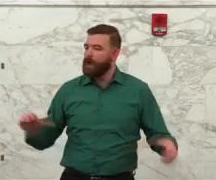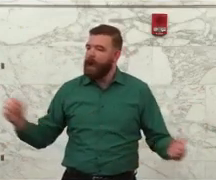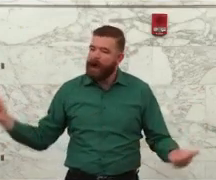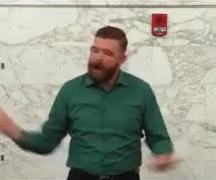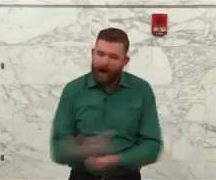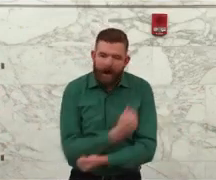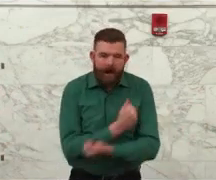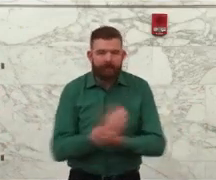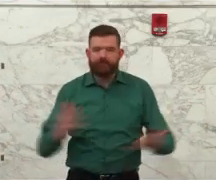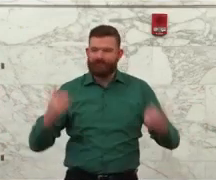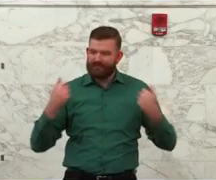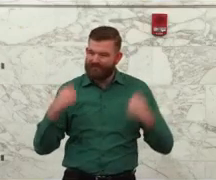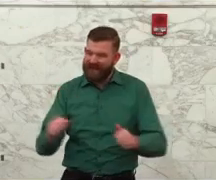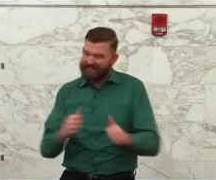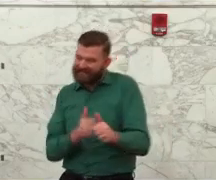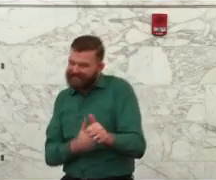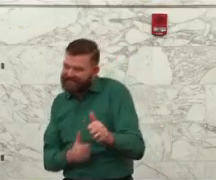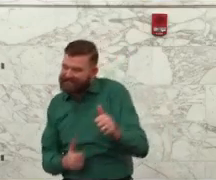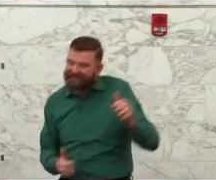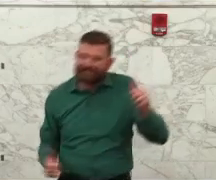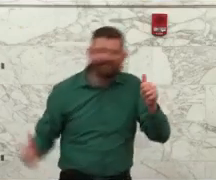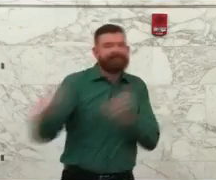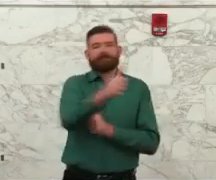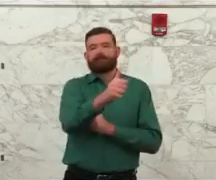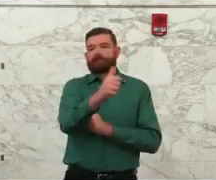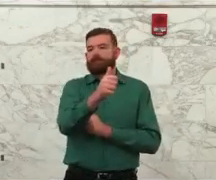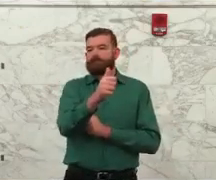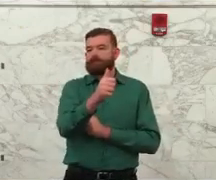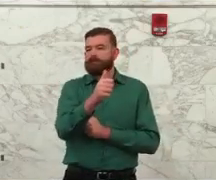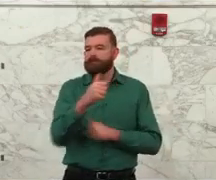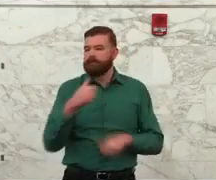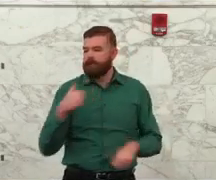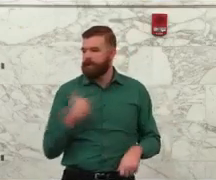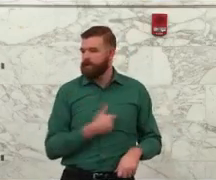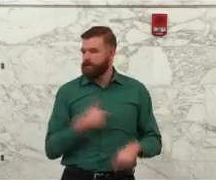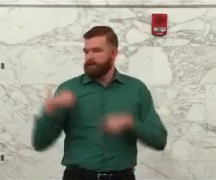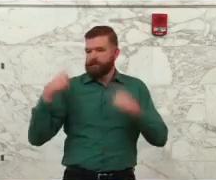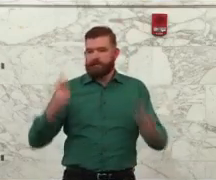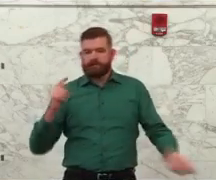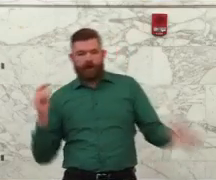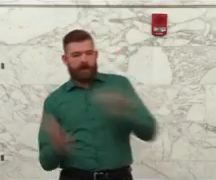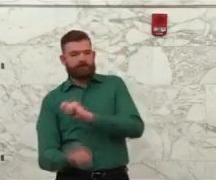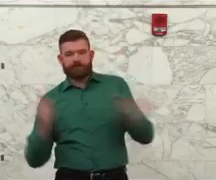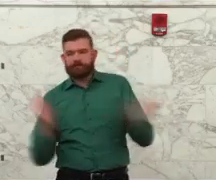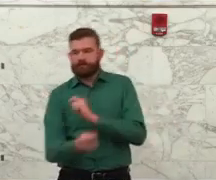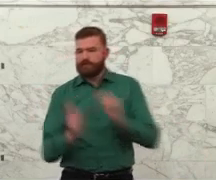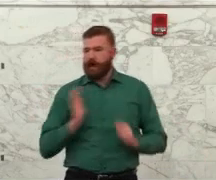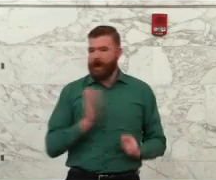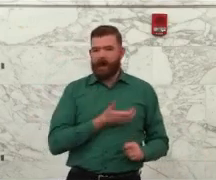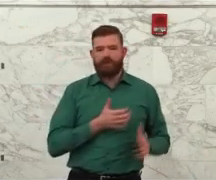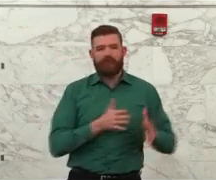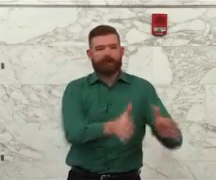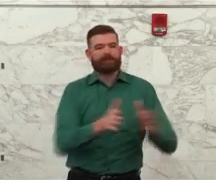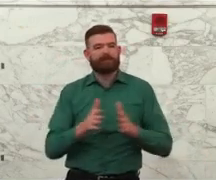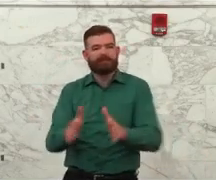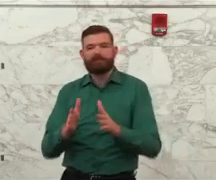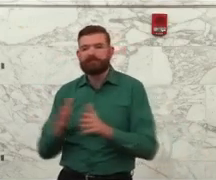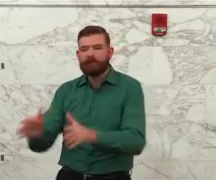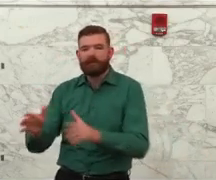And when needed, we have adjusted our approach. And we are adjusting it